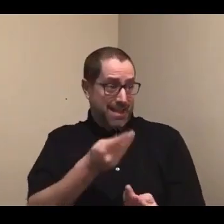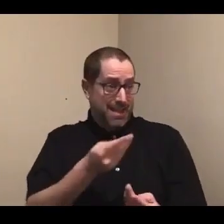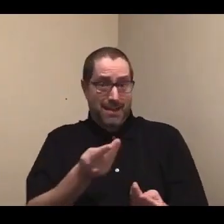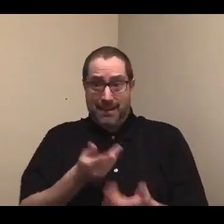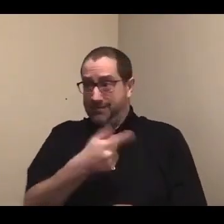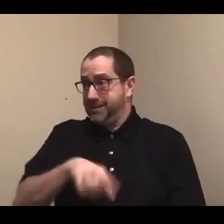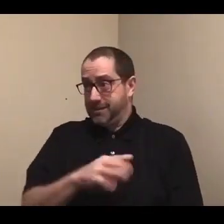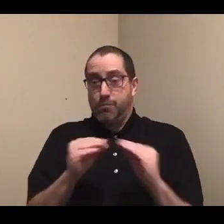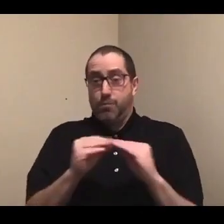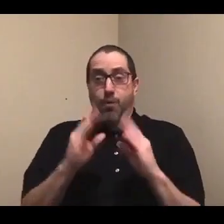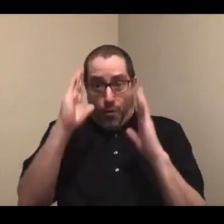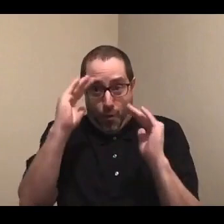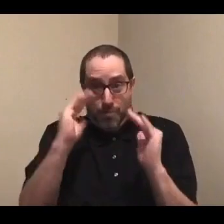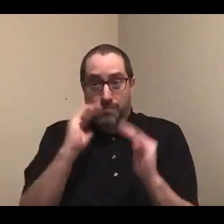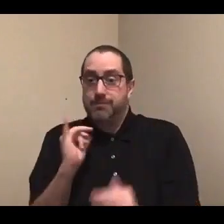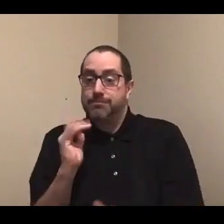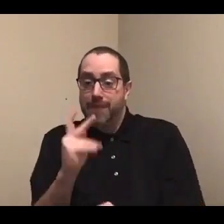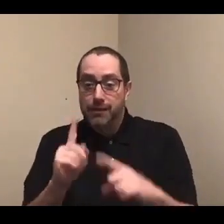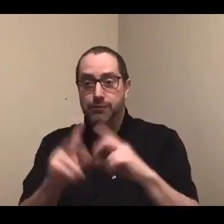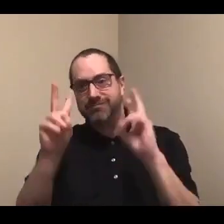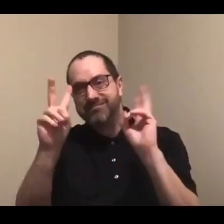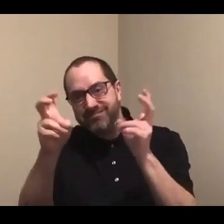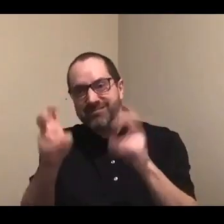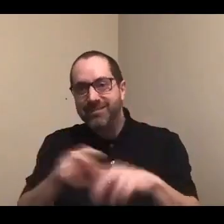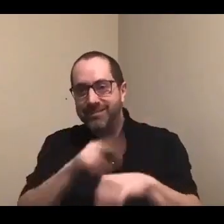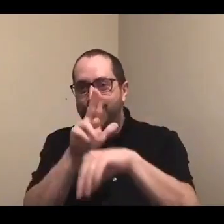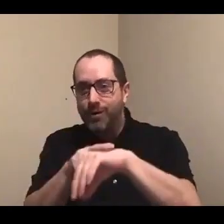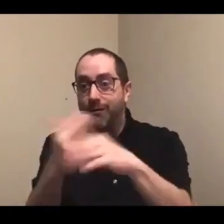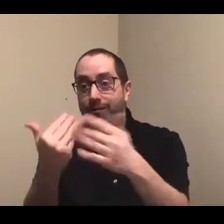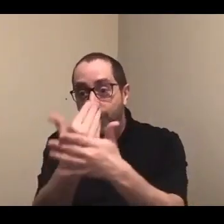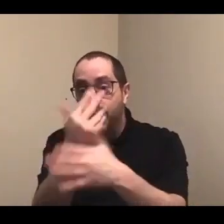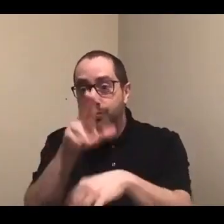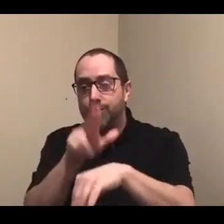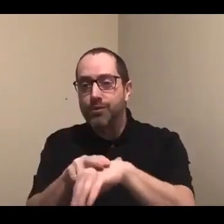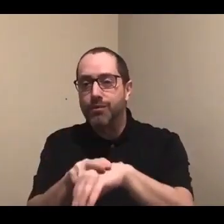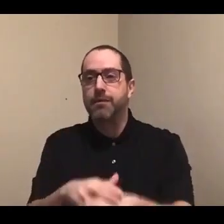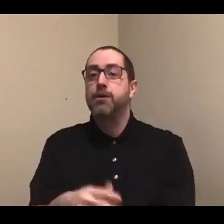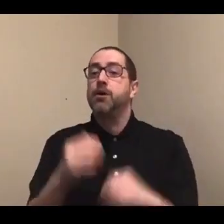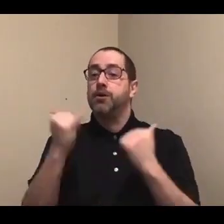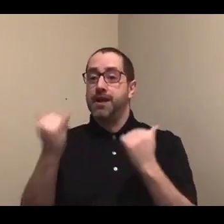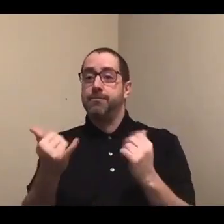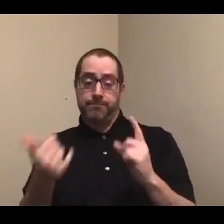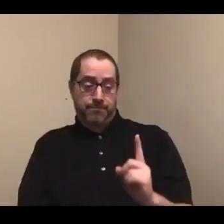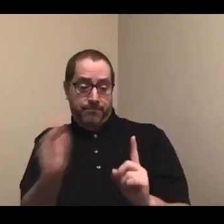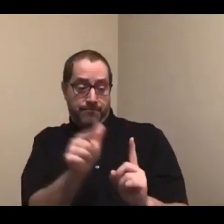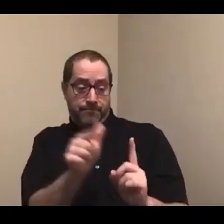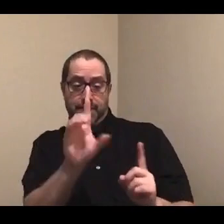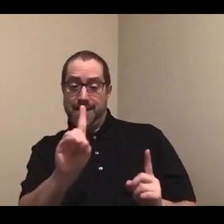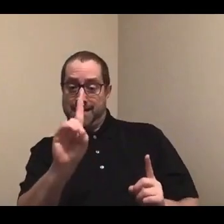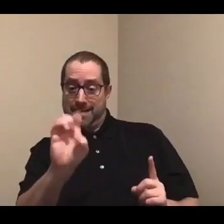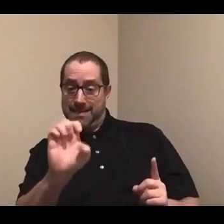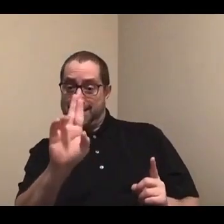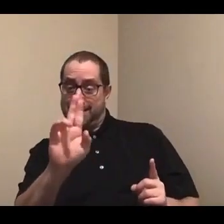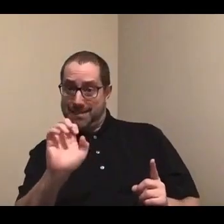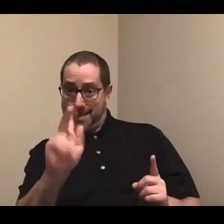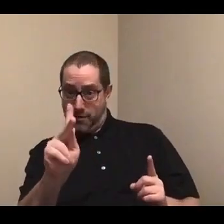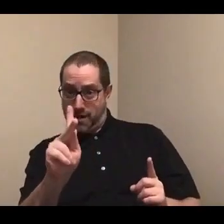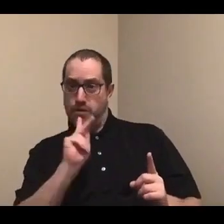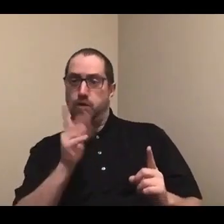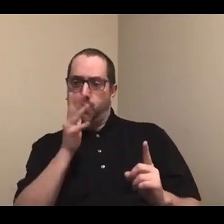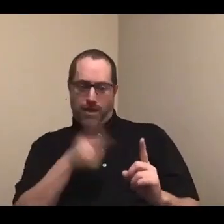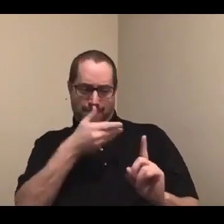what our new normal will be. We're in this together. And with that, I'd like to hand off to Derek to deliver an overall presentation on the booking system, and